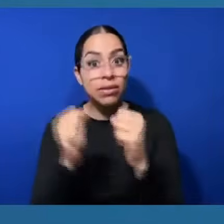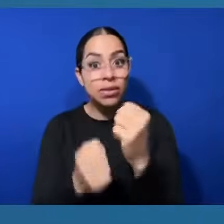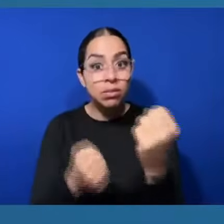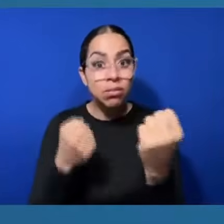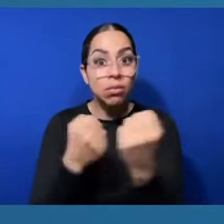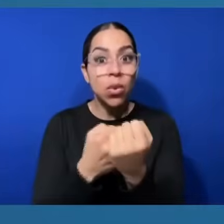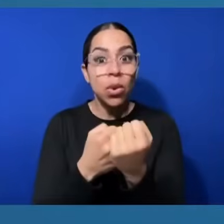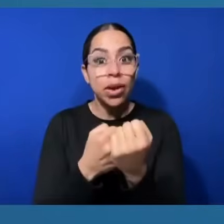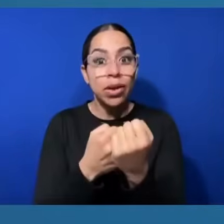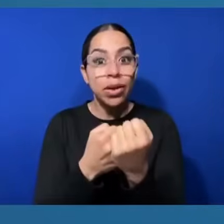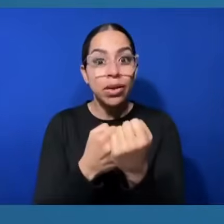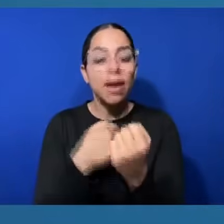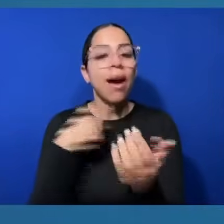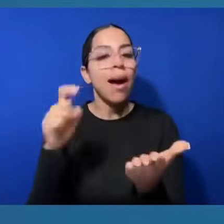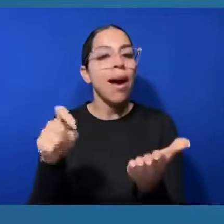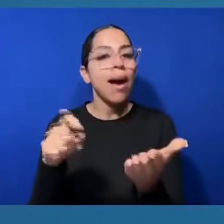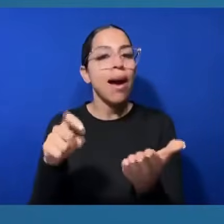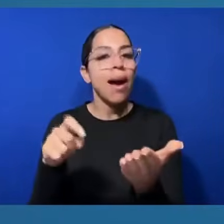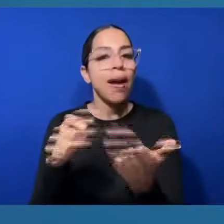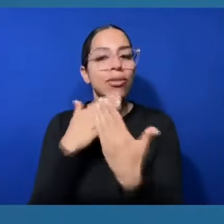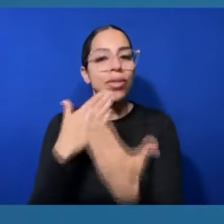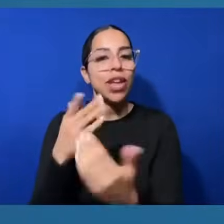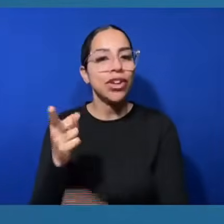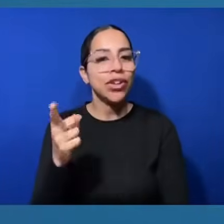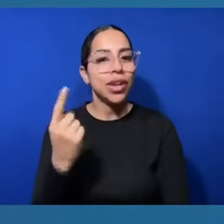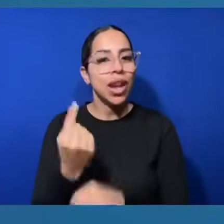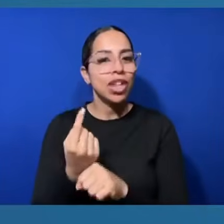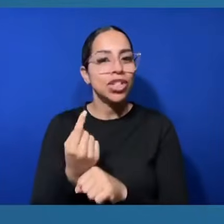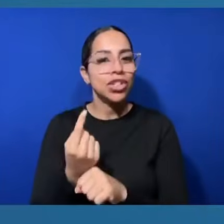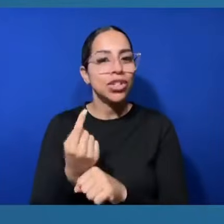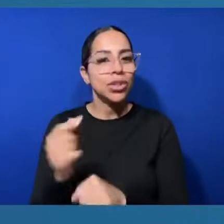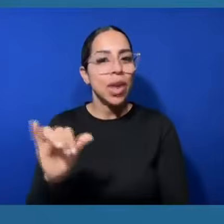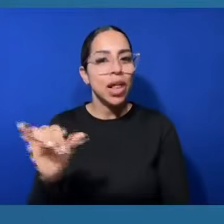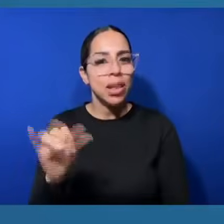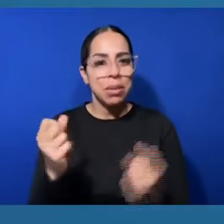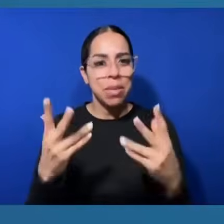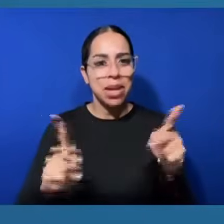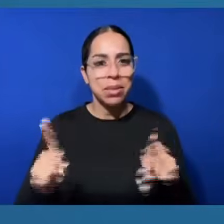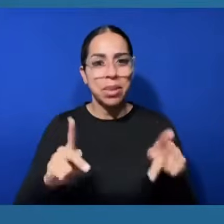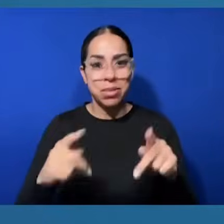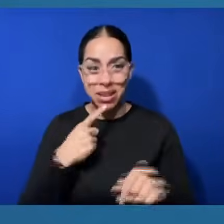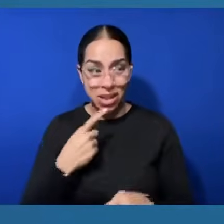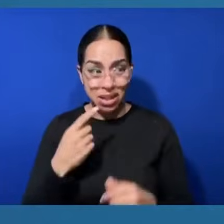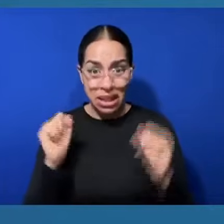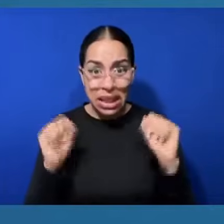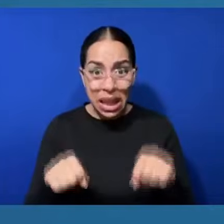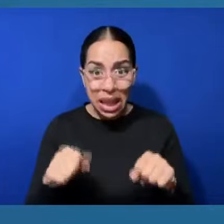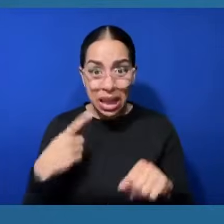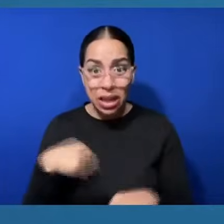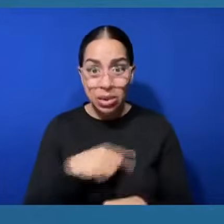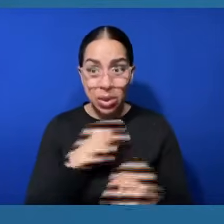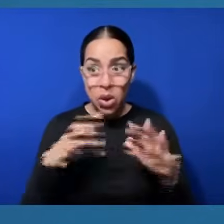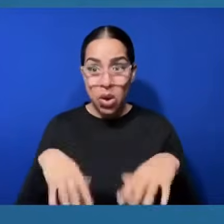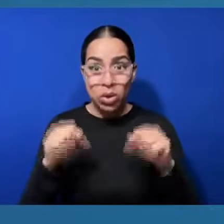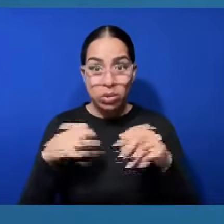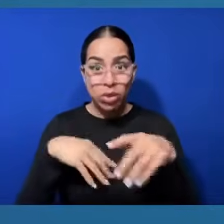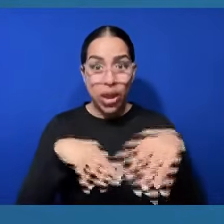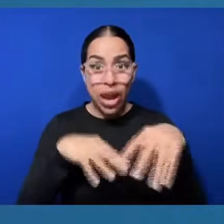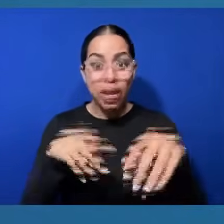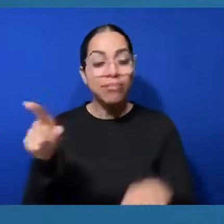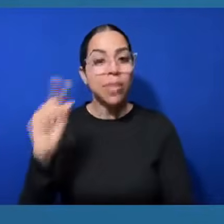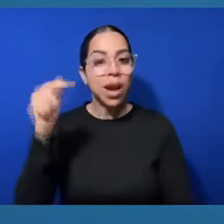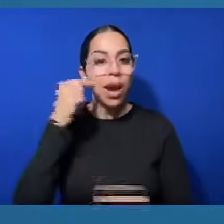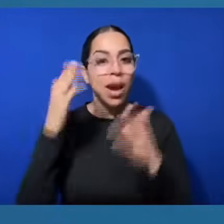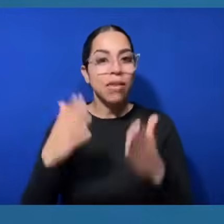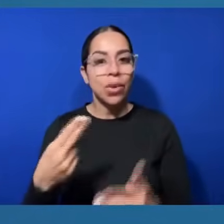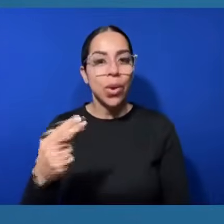shout out for last year as well, because there were many who said, can we pull this off? And Governor Hochul never gave up on